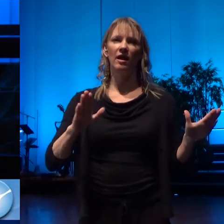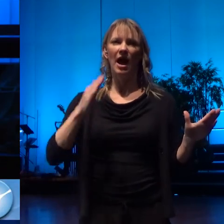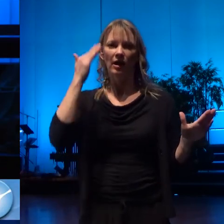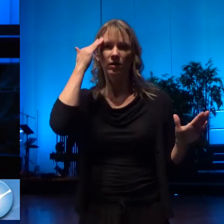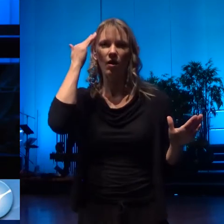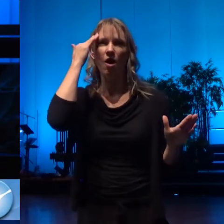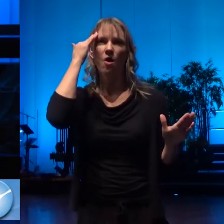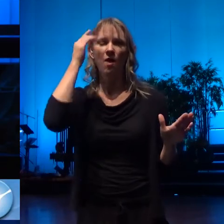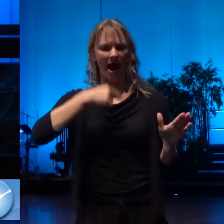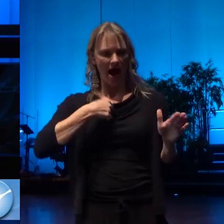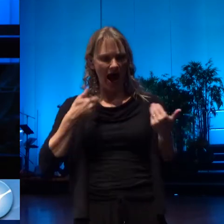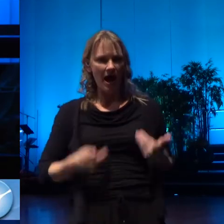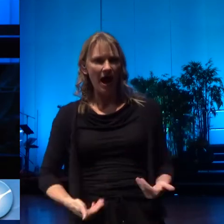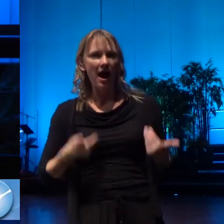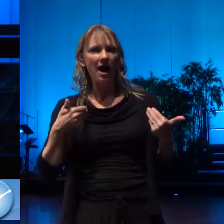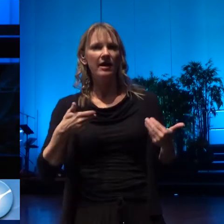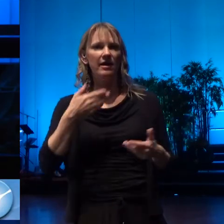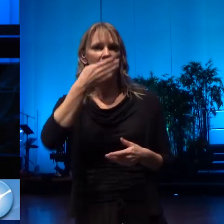that I am God.